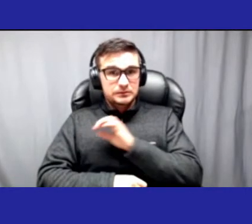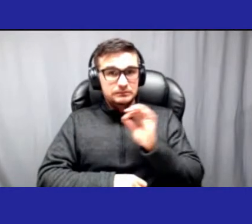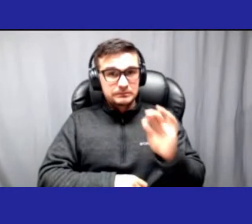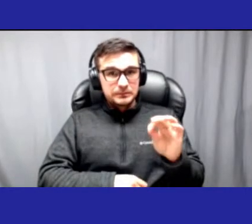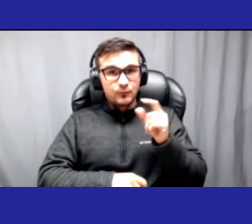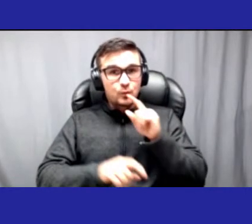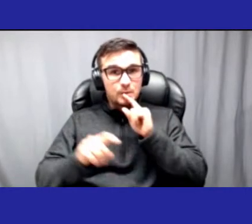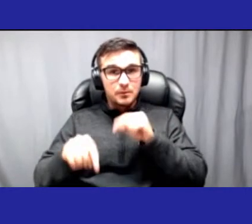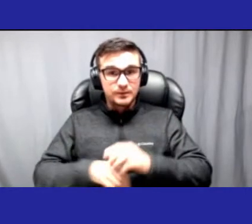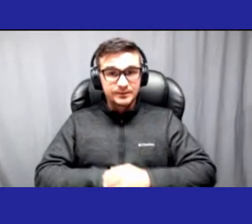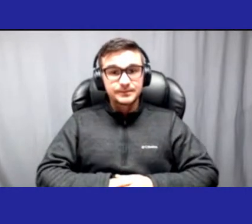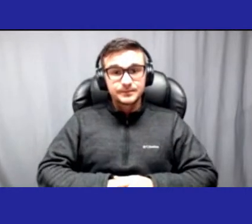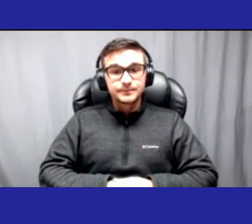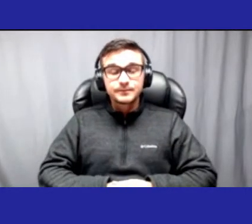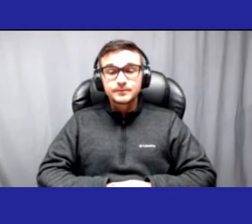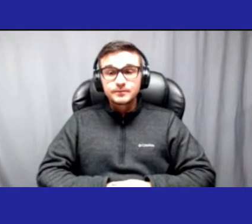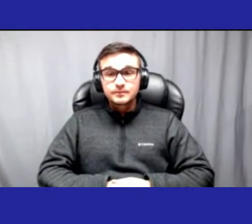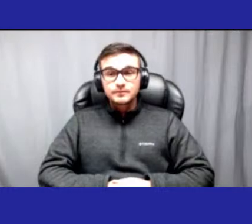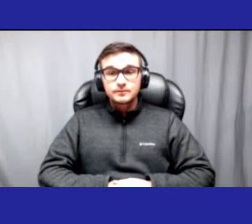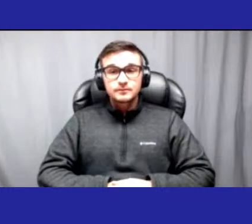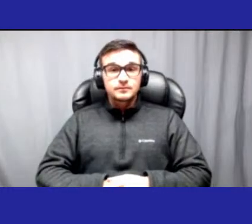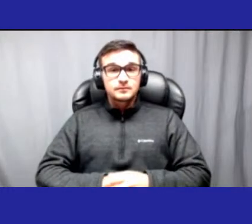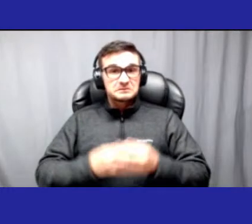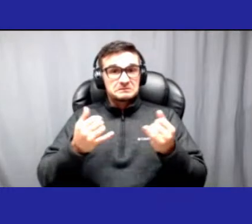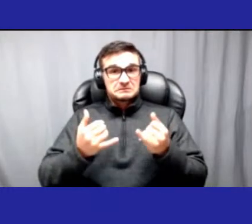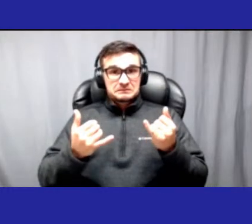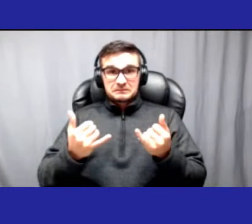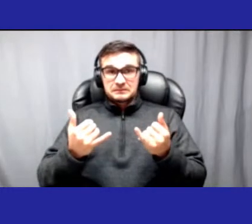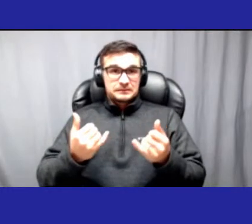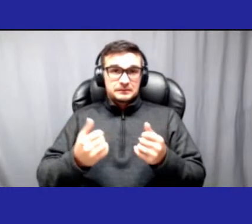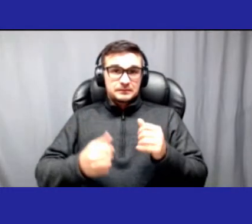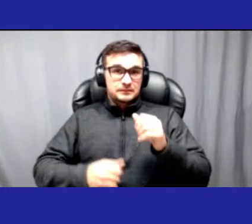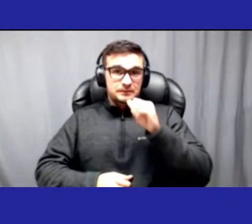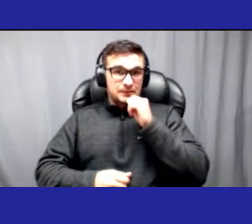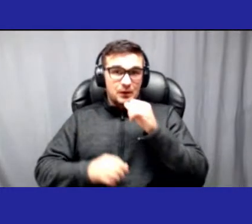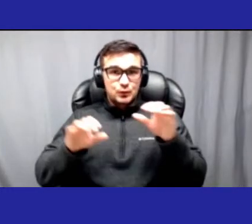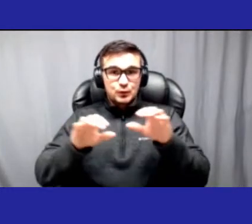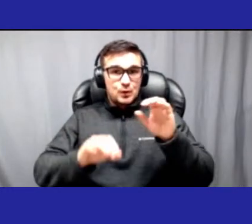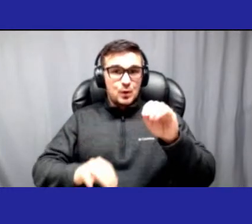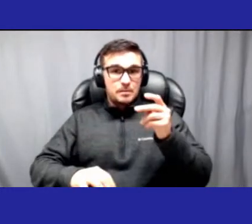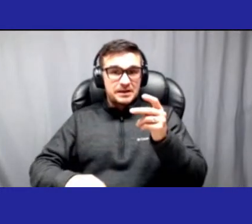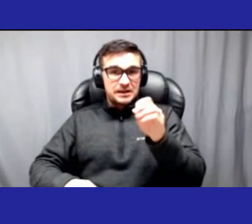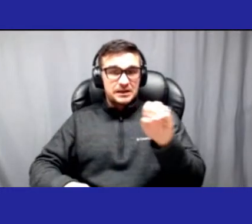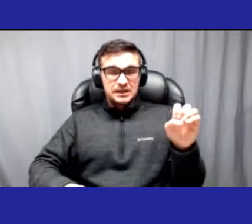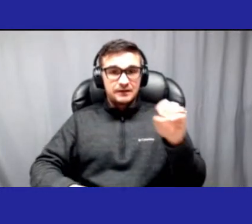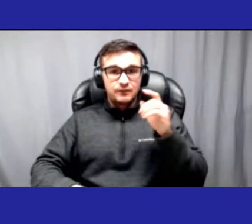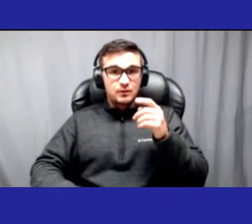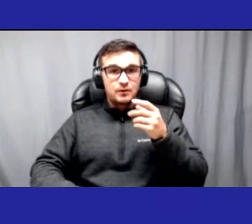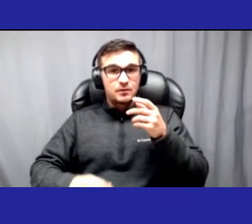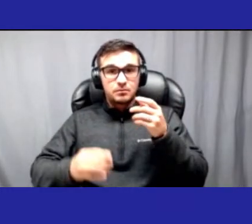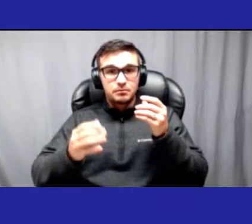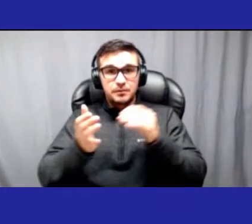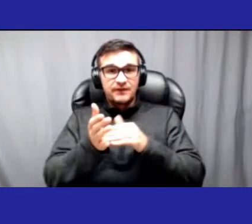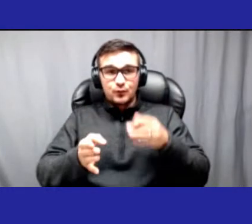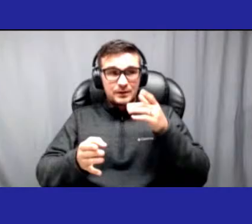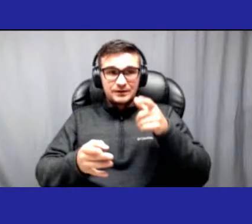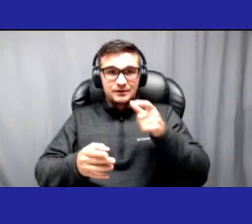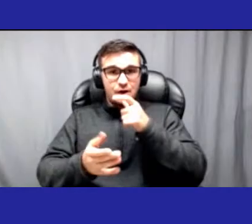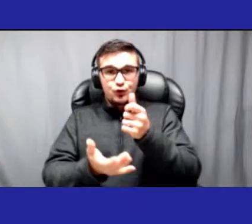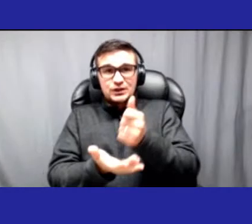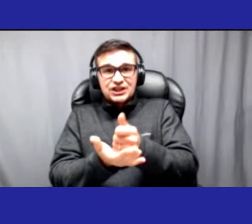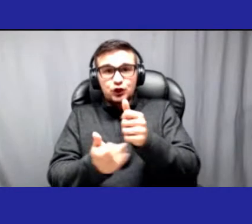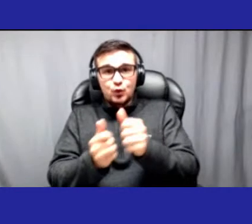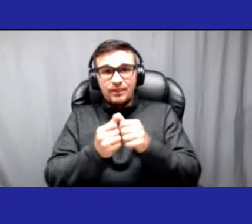So to date, actually, we don't do like an OPPE for the providers because they're not credentialed with us. So it's really looked like as an